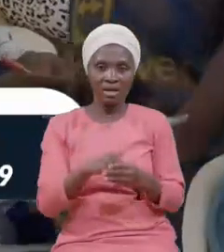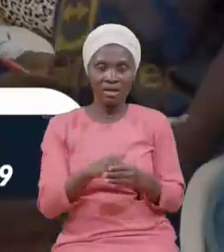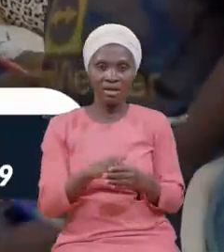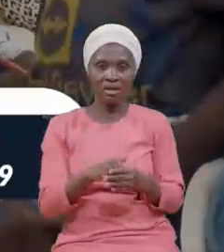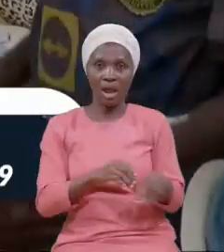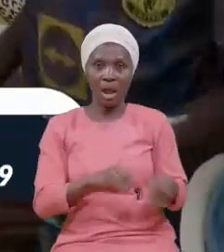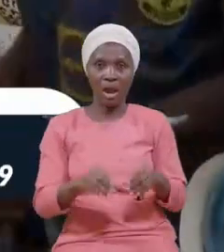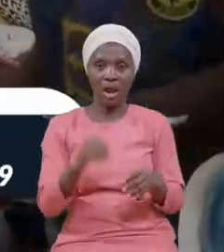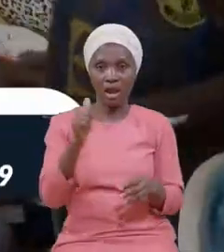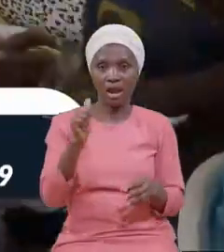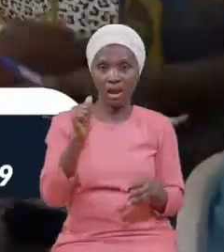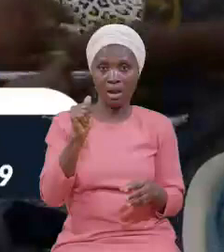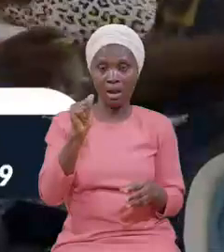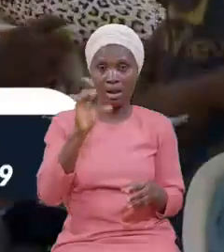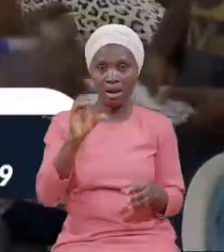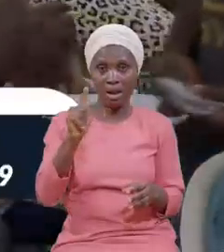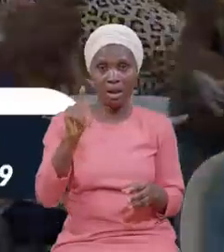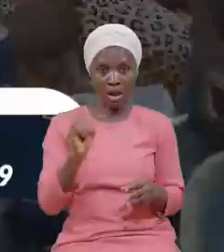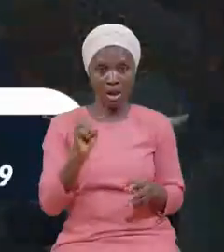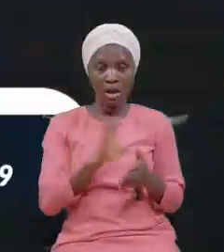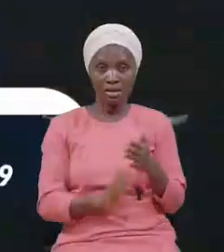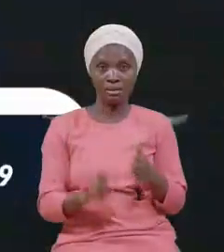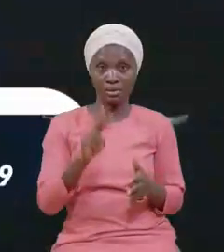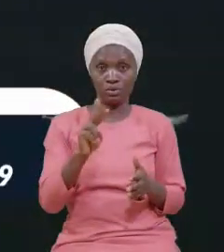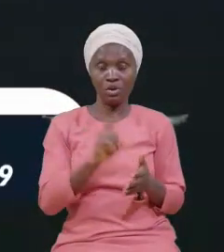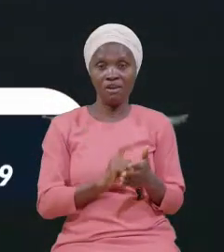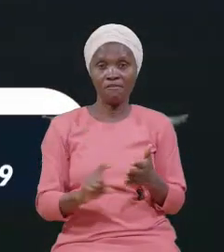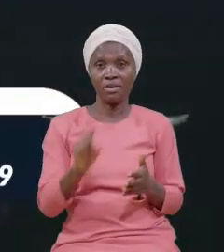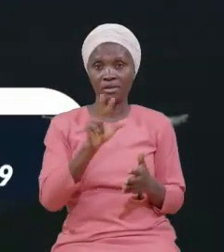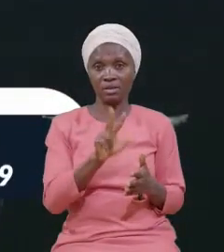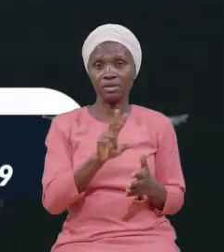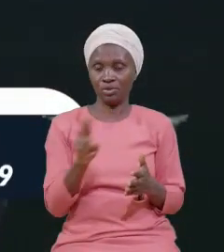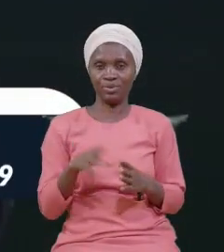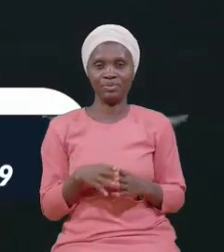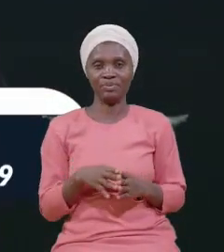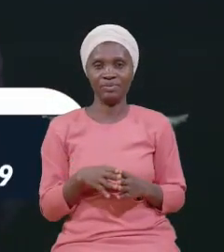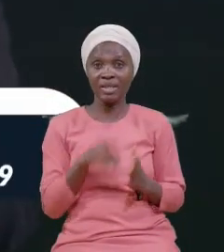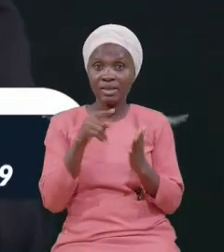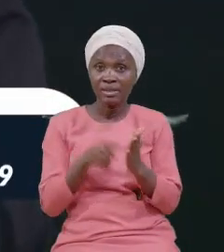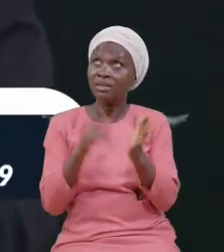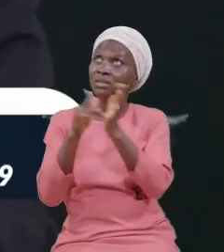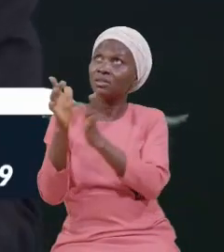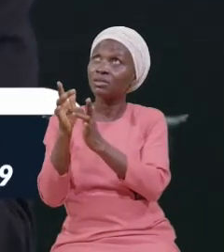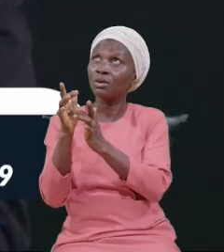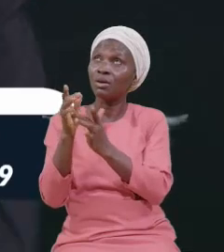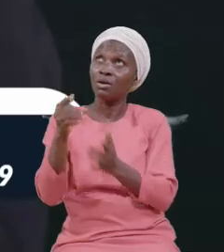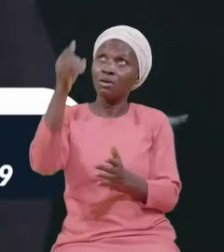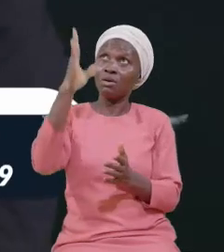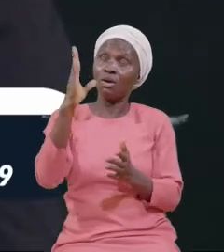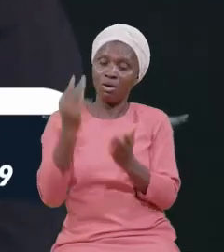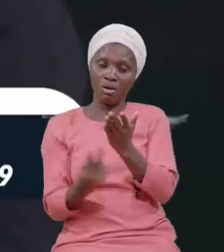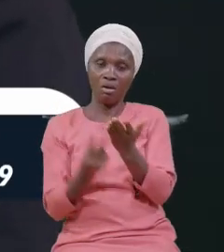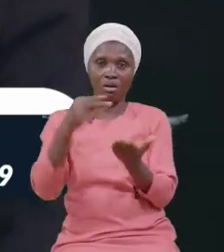verse 32. This Jesus has God raised up, whereof we